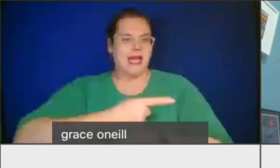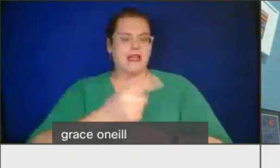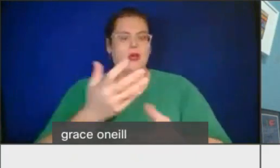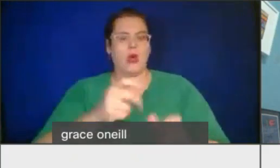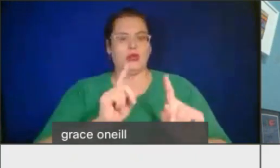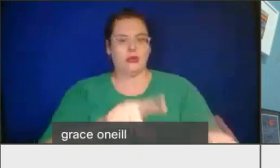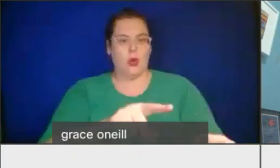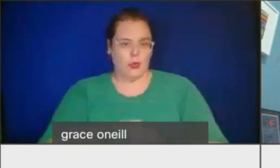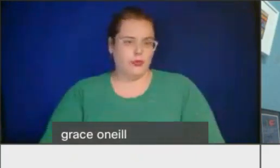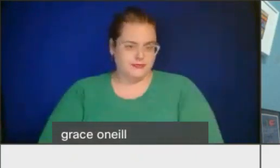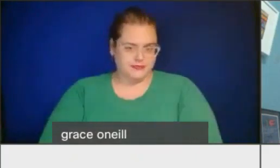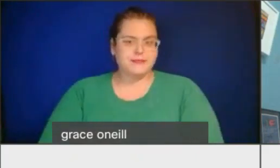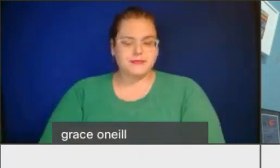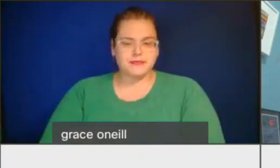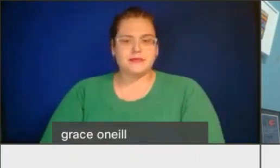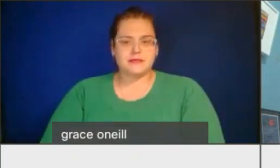of those establishments.